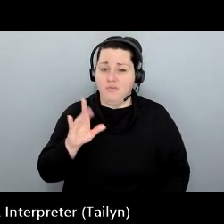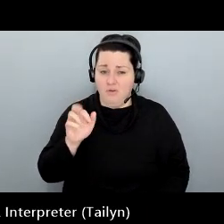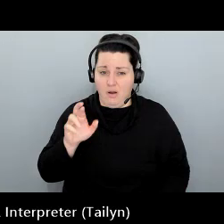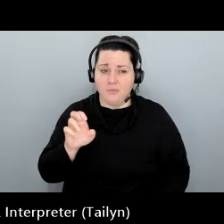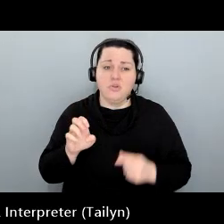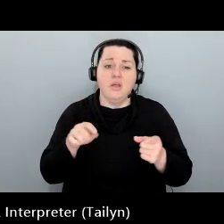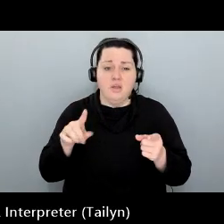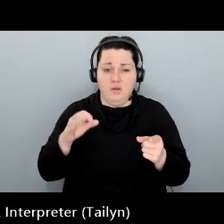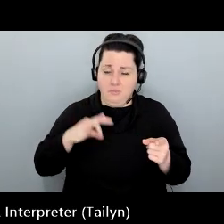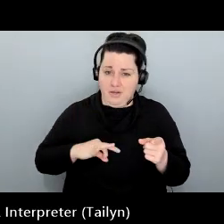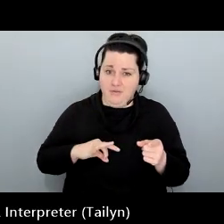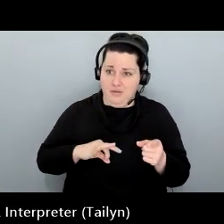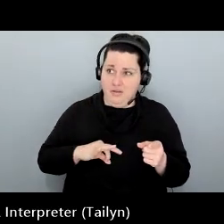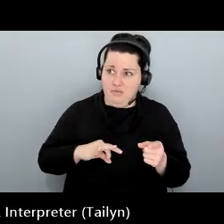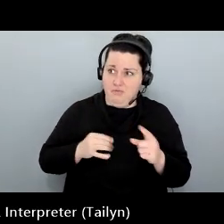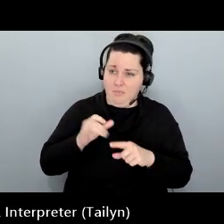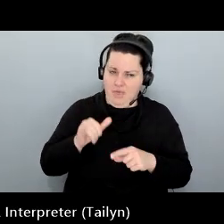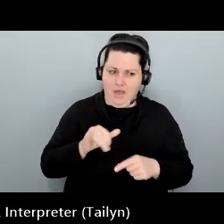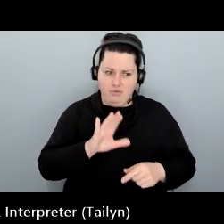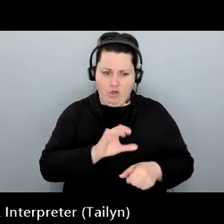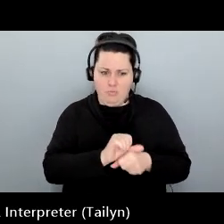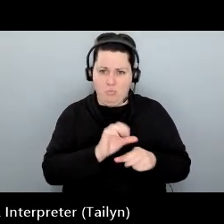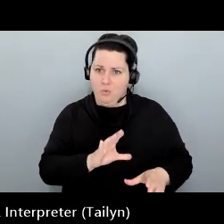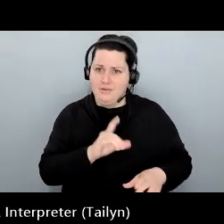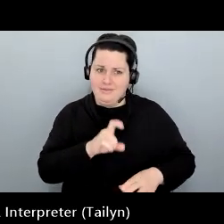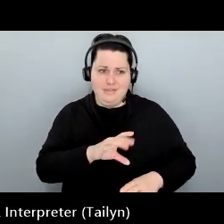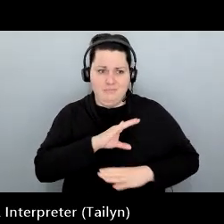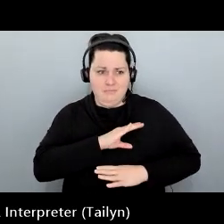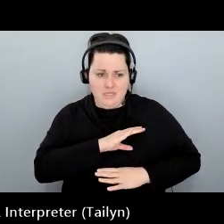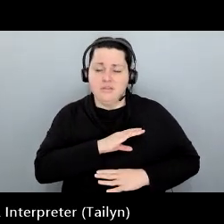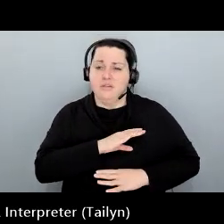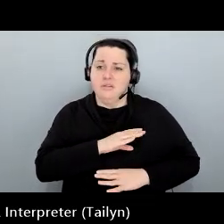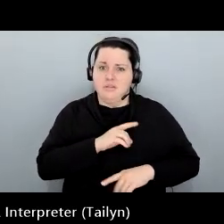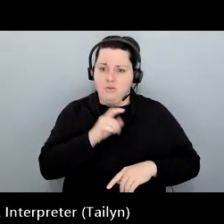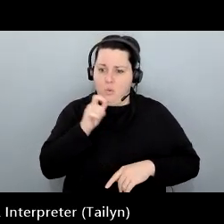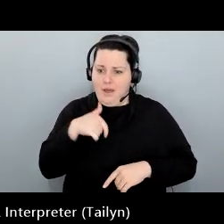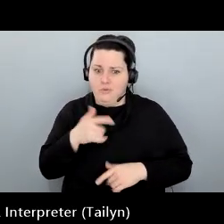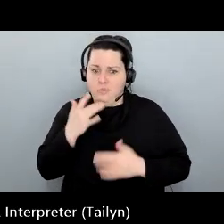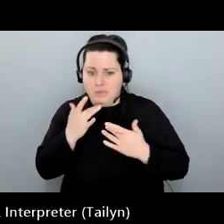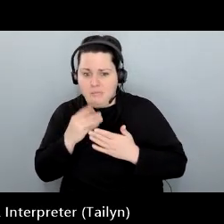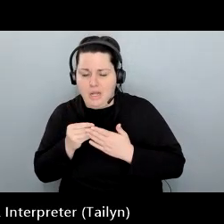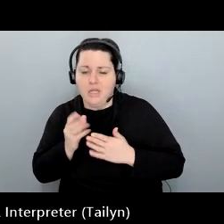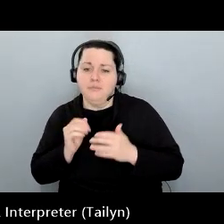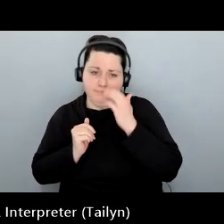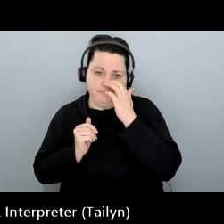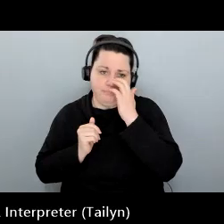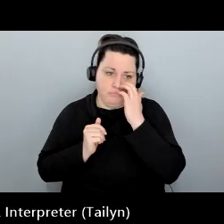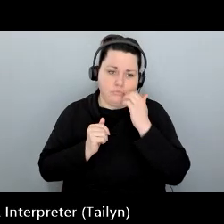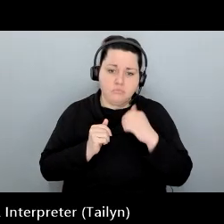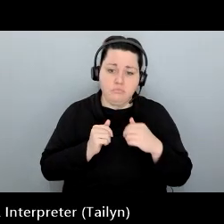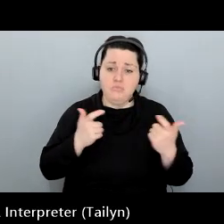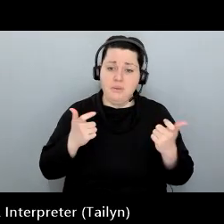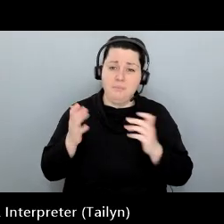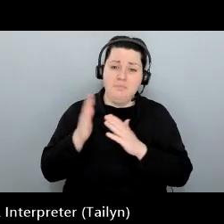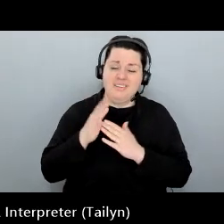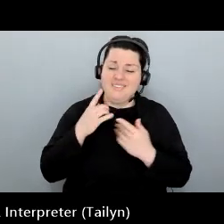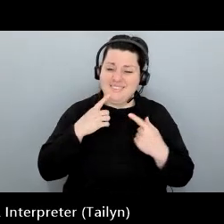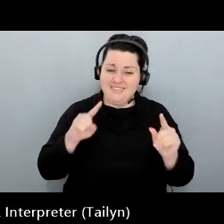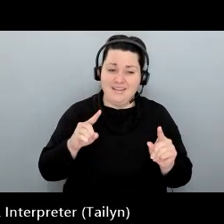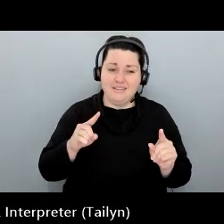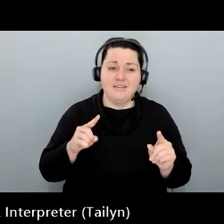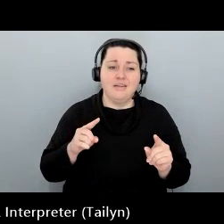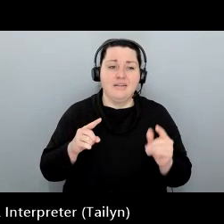meet their employees' needs without any sort of strain, the thing that we talk about. But one of the biggest success stories of all is comes